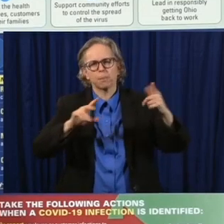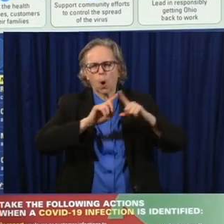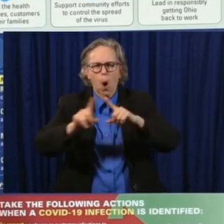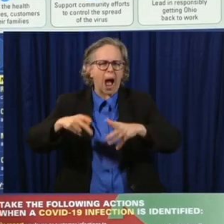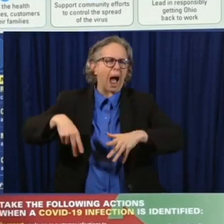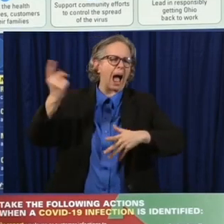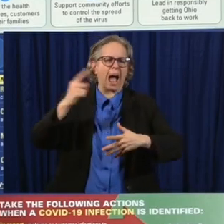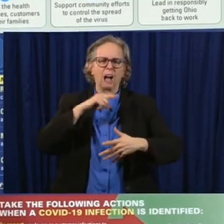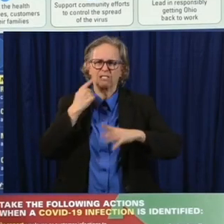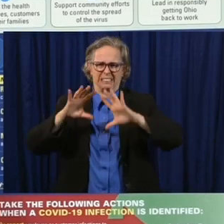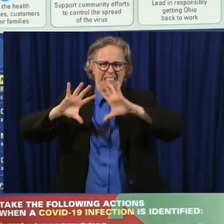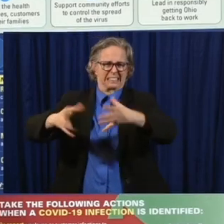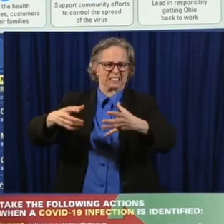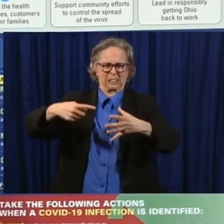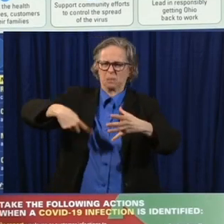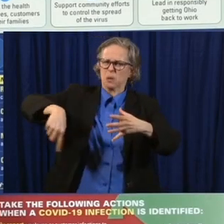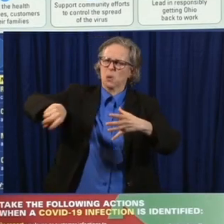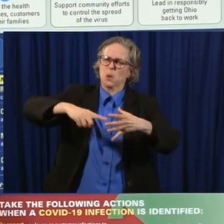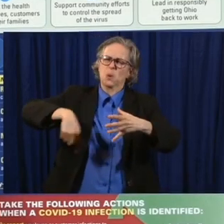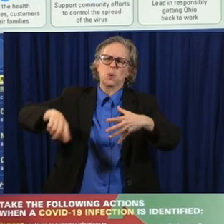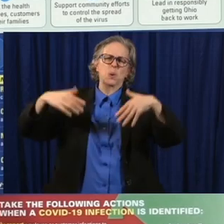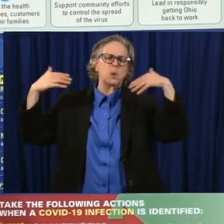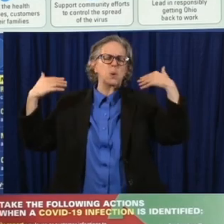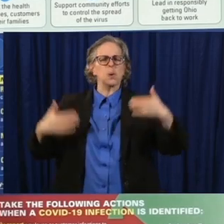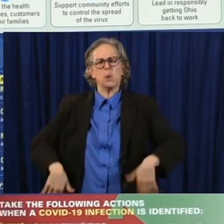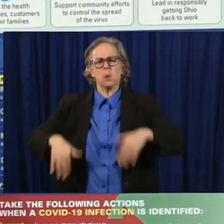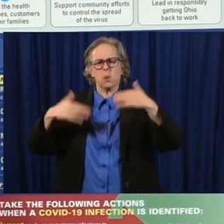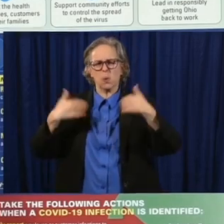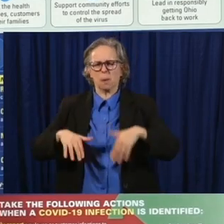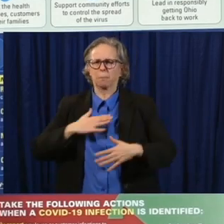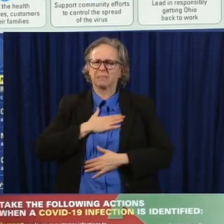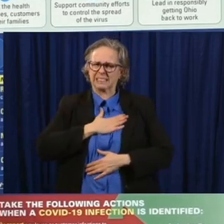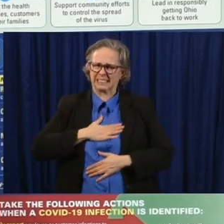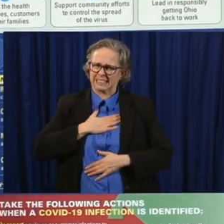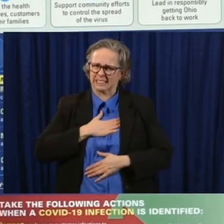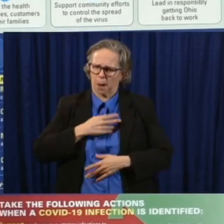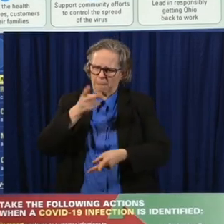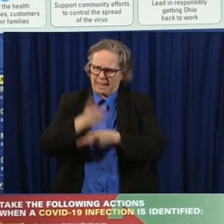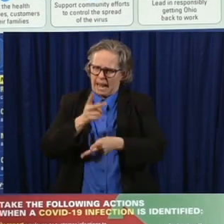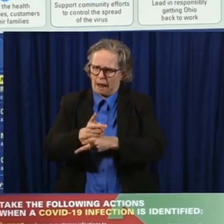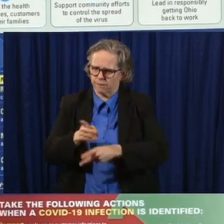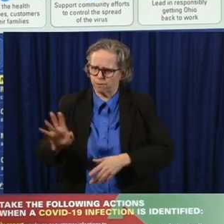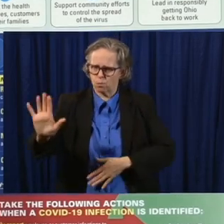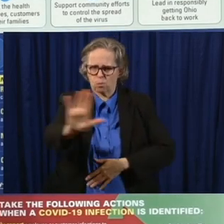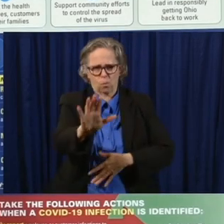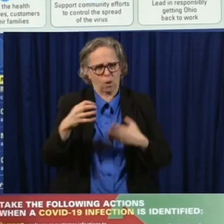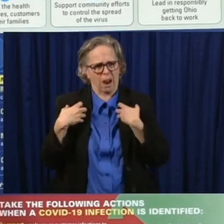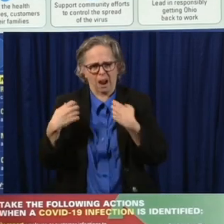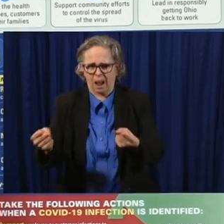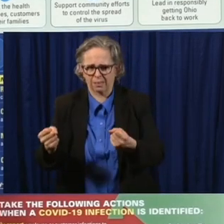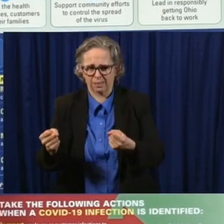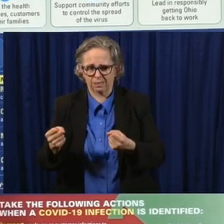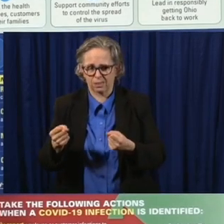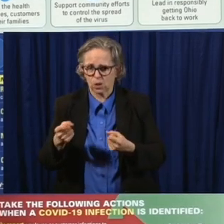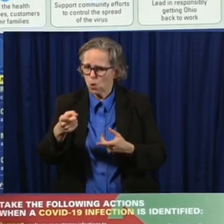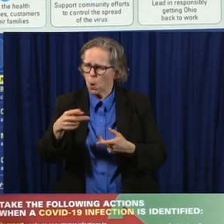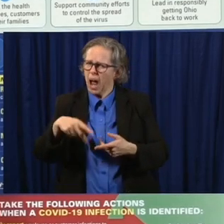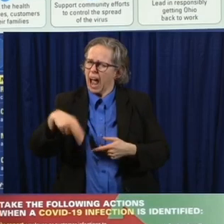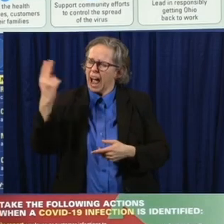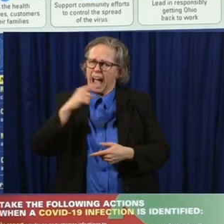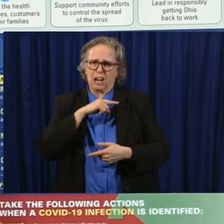just would remind you to be exceedingly careful. You are at much greater risk if you get